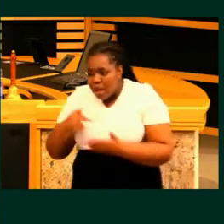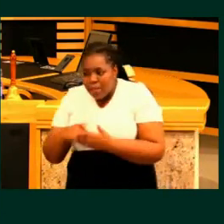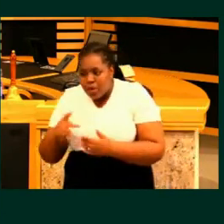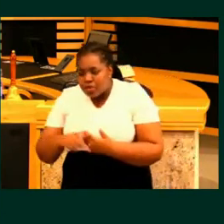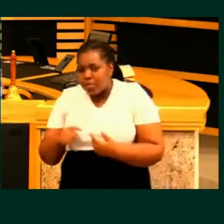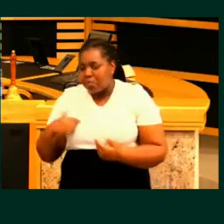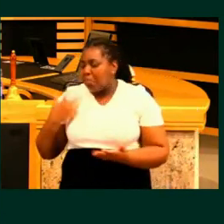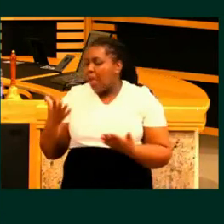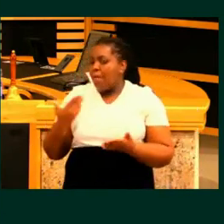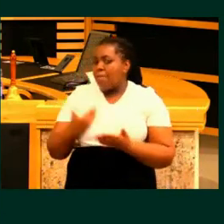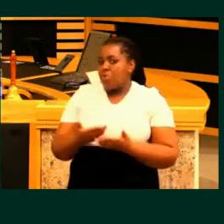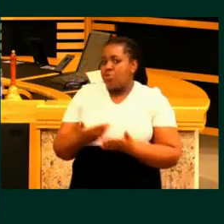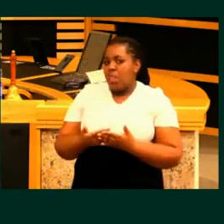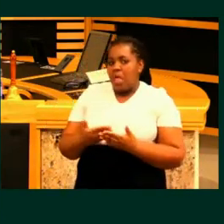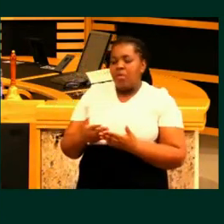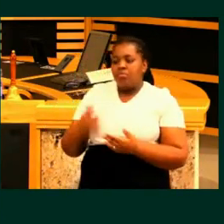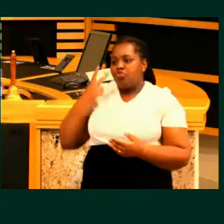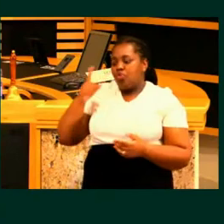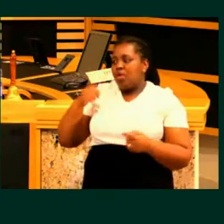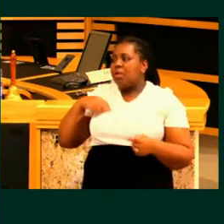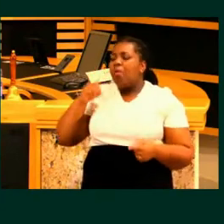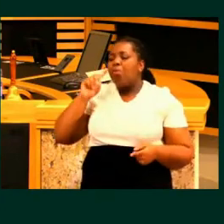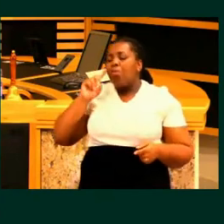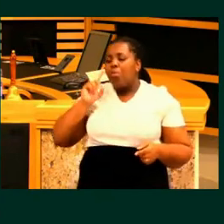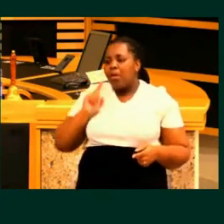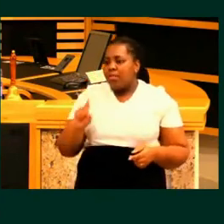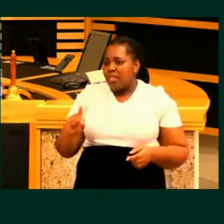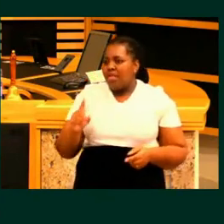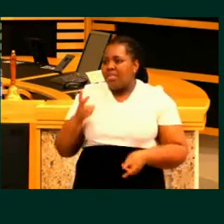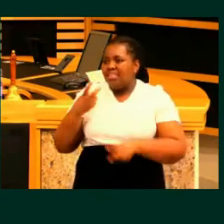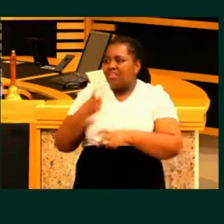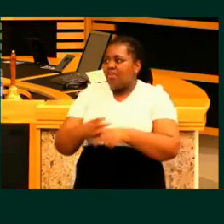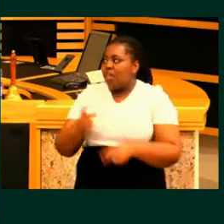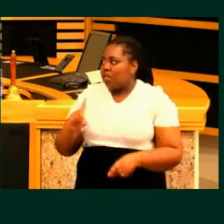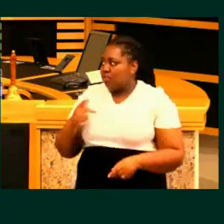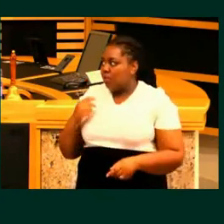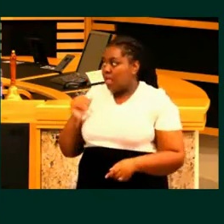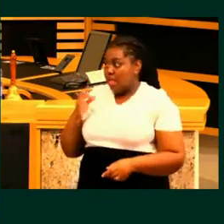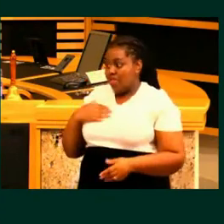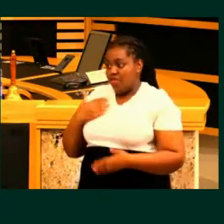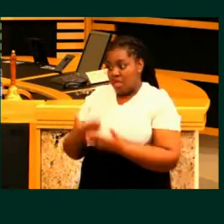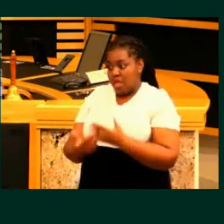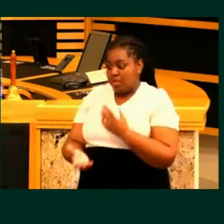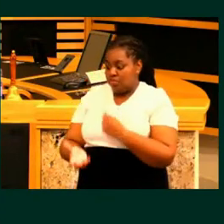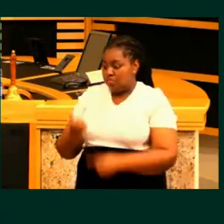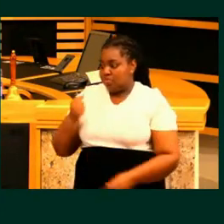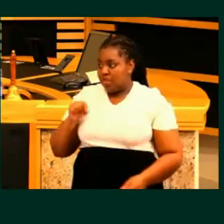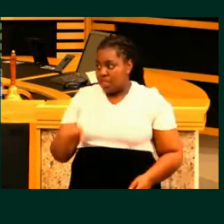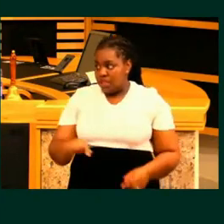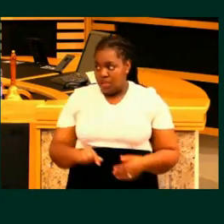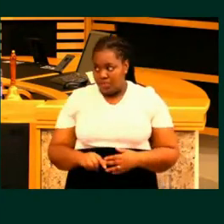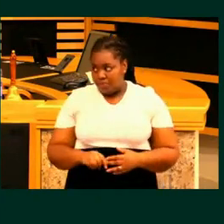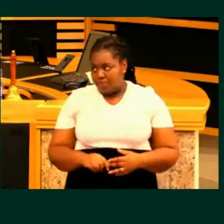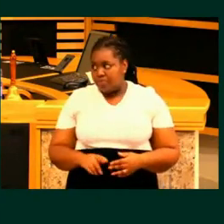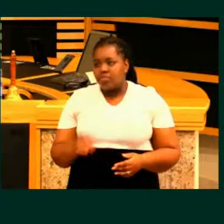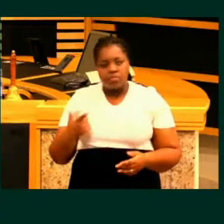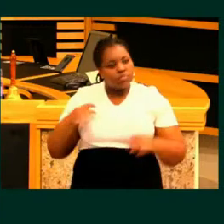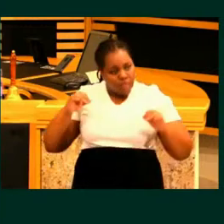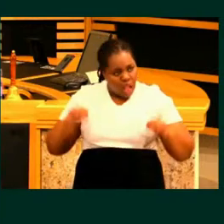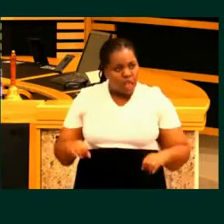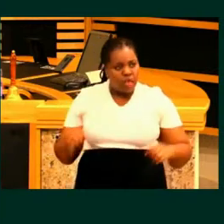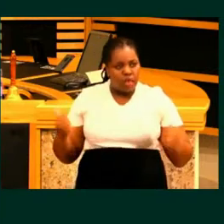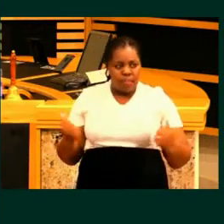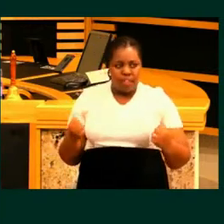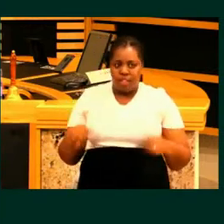possibly present to us let's see what the difficulties are and see if we can overcome them and he